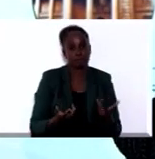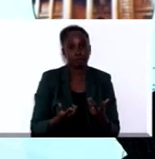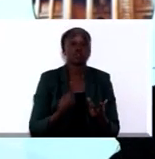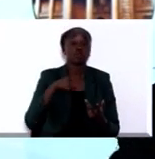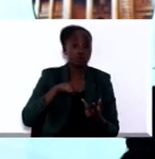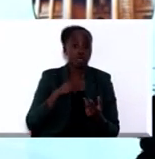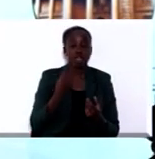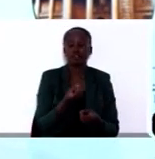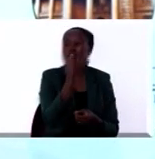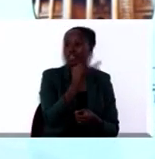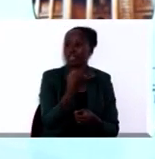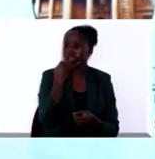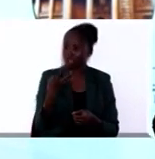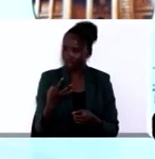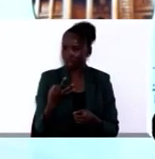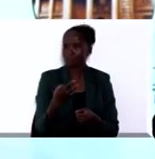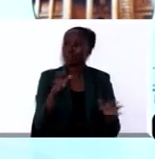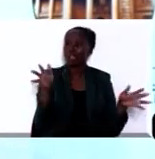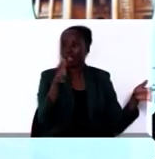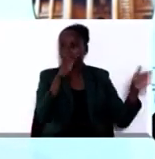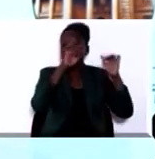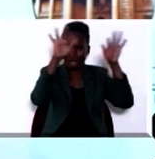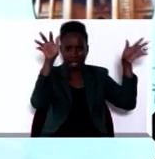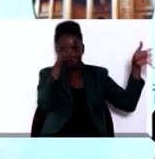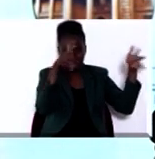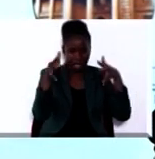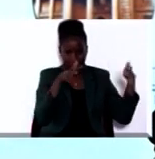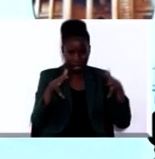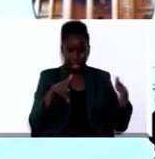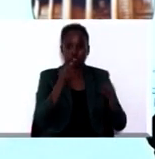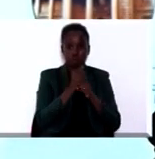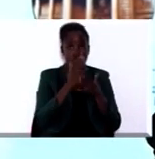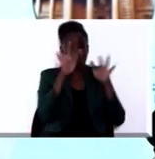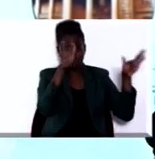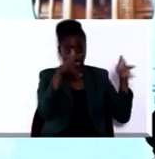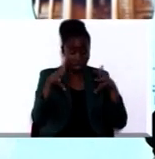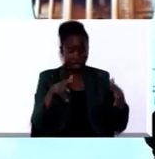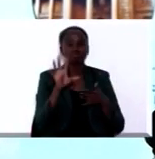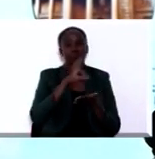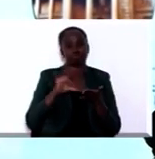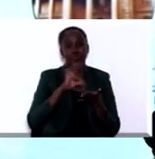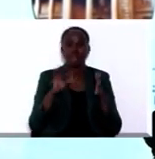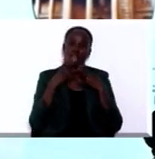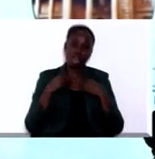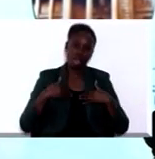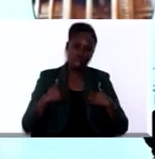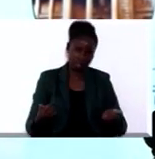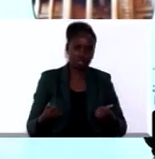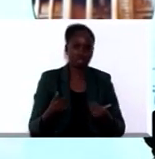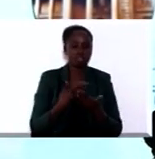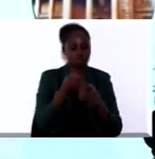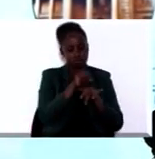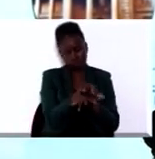air quality monitoring stations to ensure that the air is healthy and breathable across all corners of